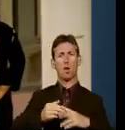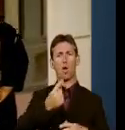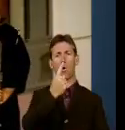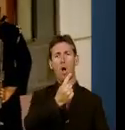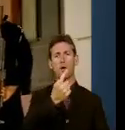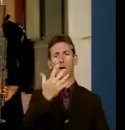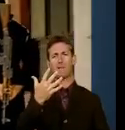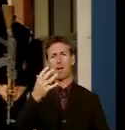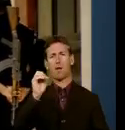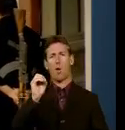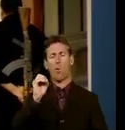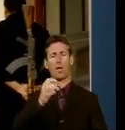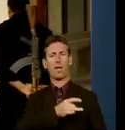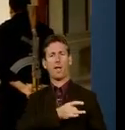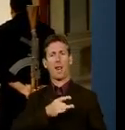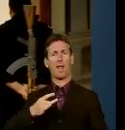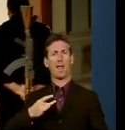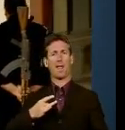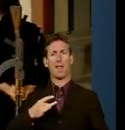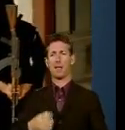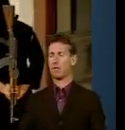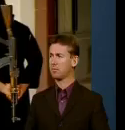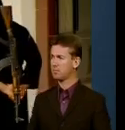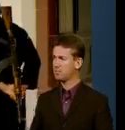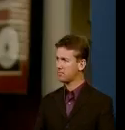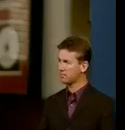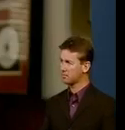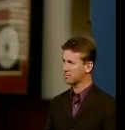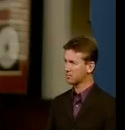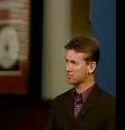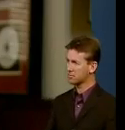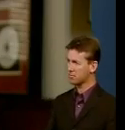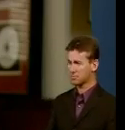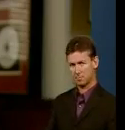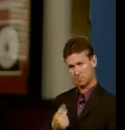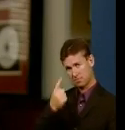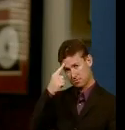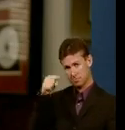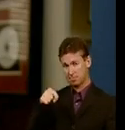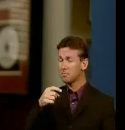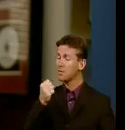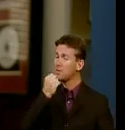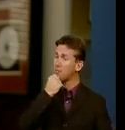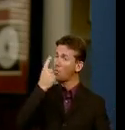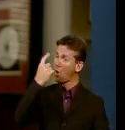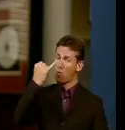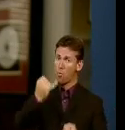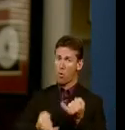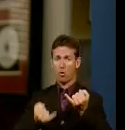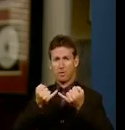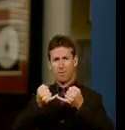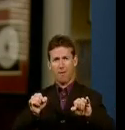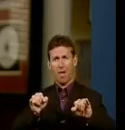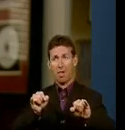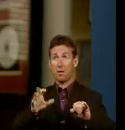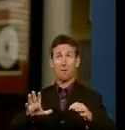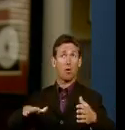I've described it as the single largest failure of any program in the Iraq Relief and Reconstruction